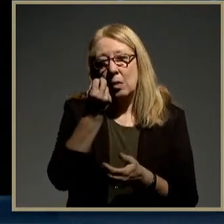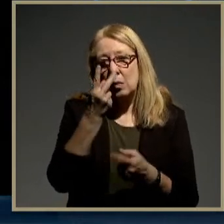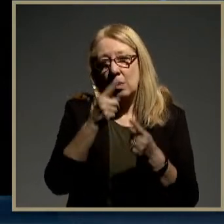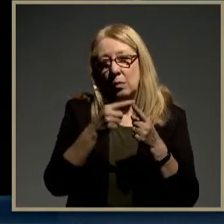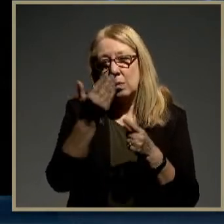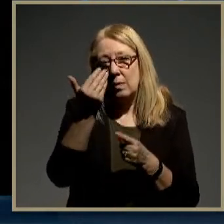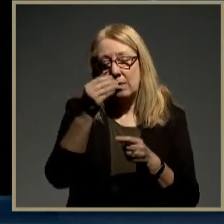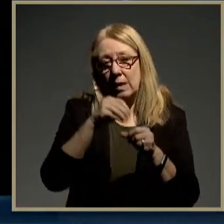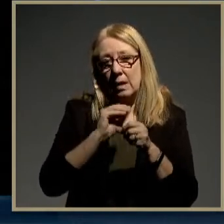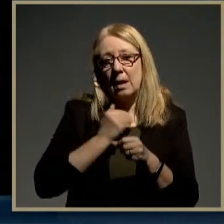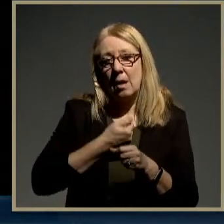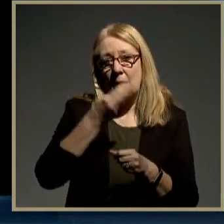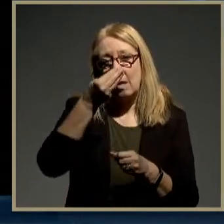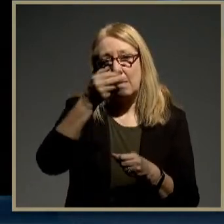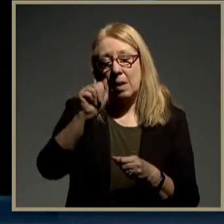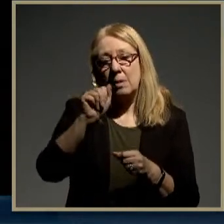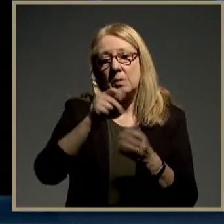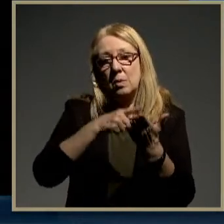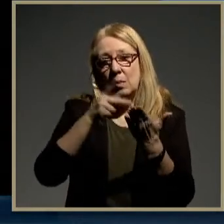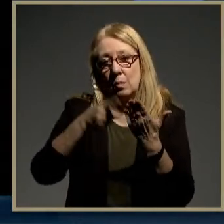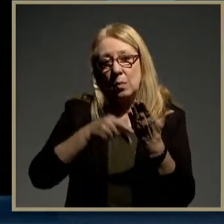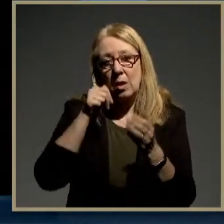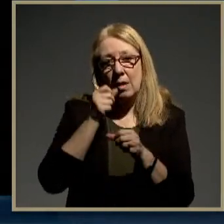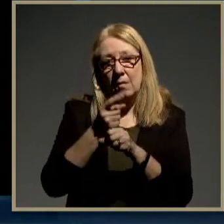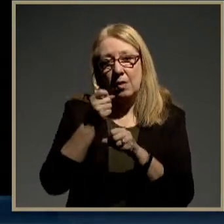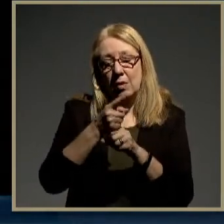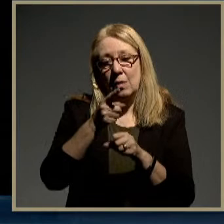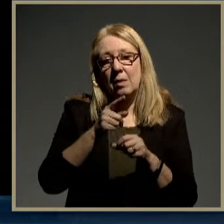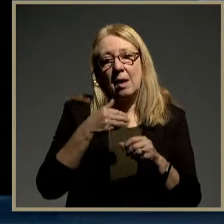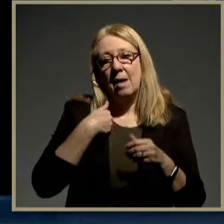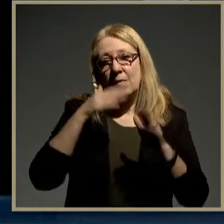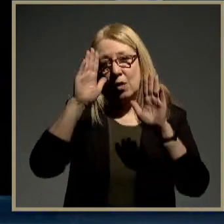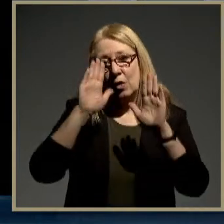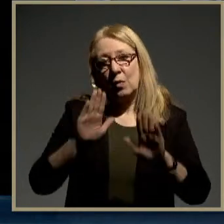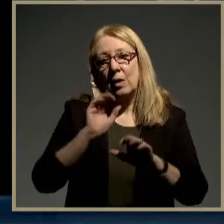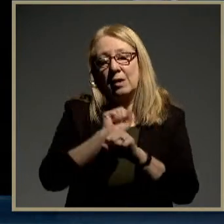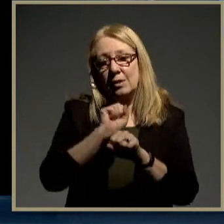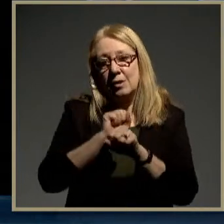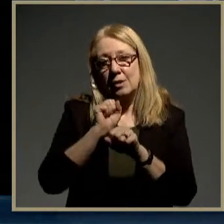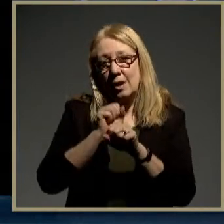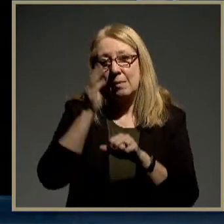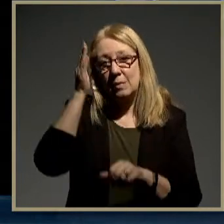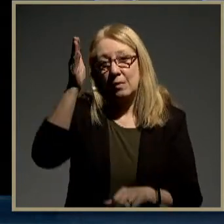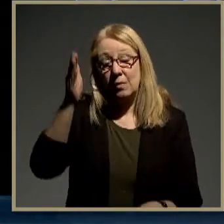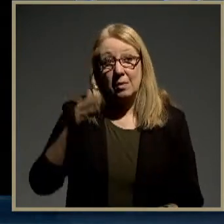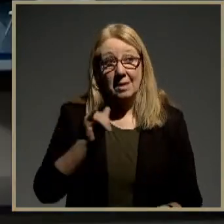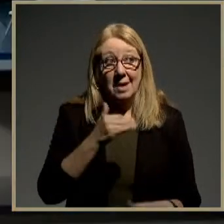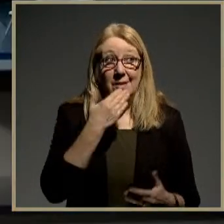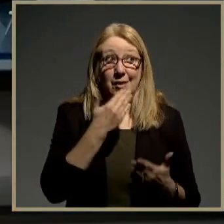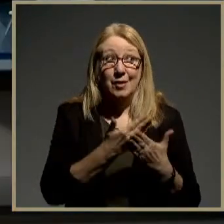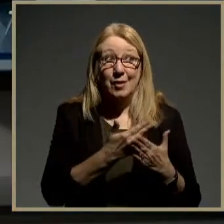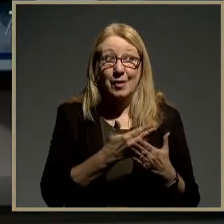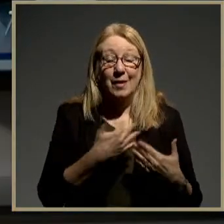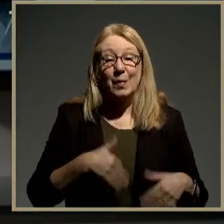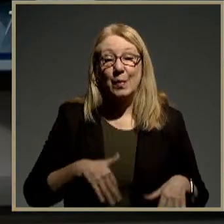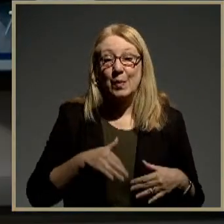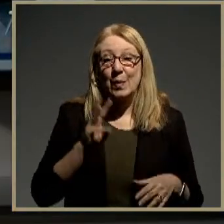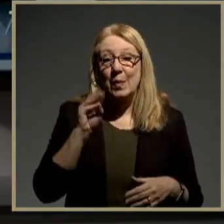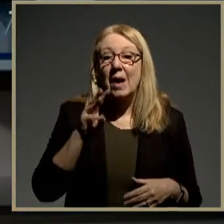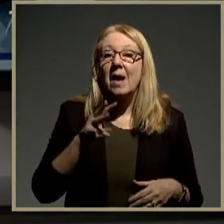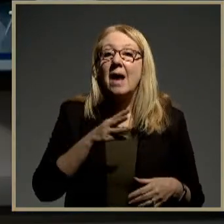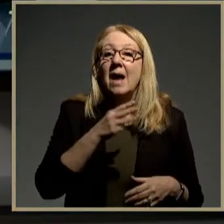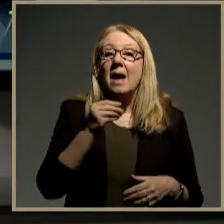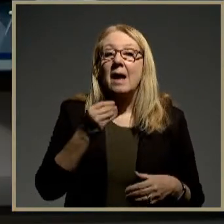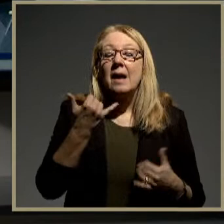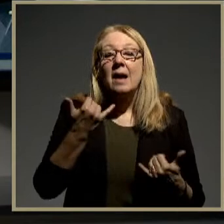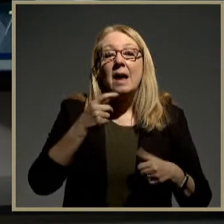students in our master's program each year, and all of them go on to great careers. Well, that's a great testament right there. Trying to